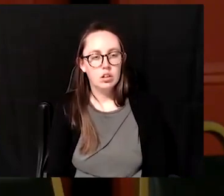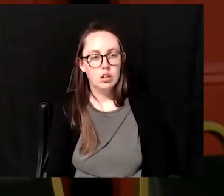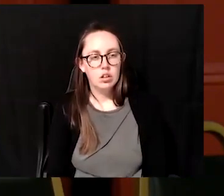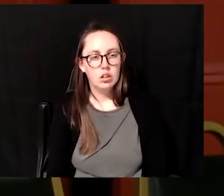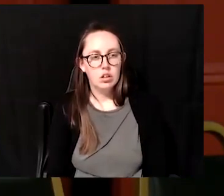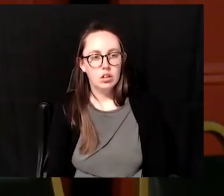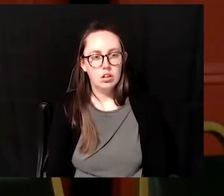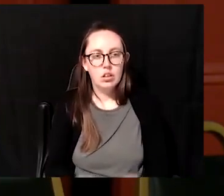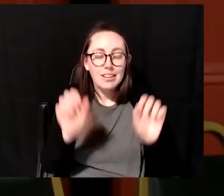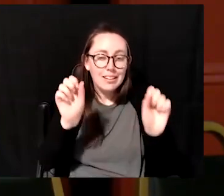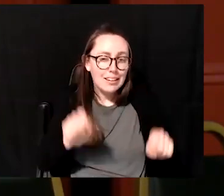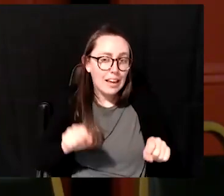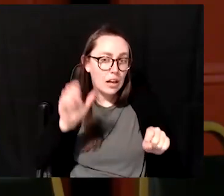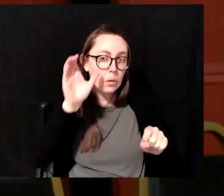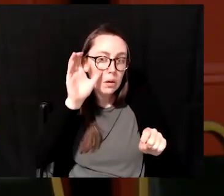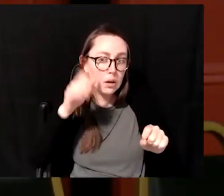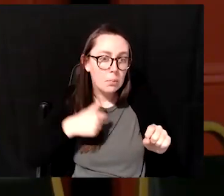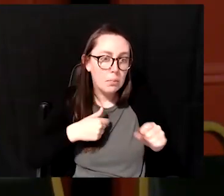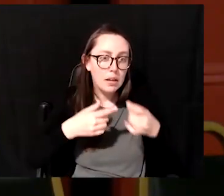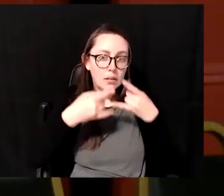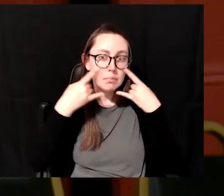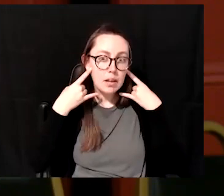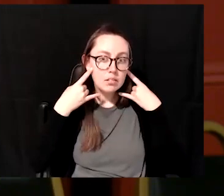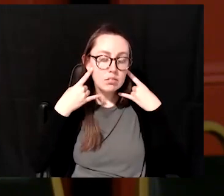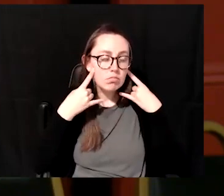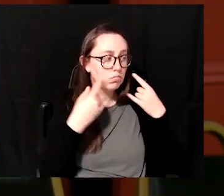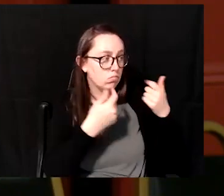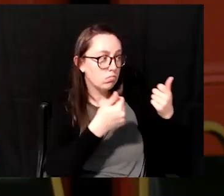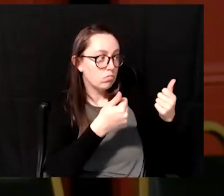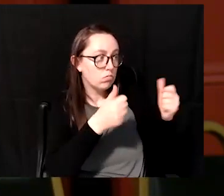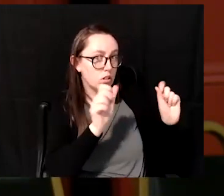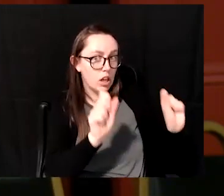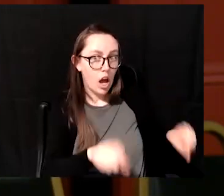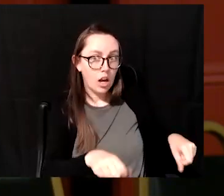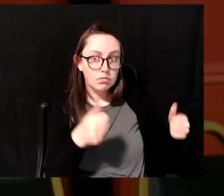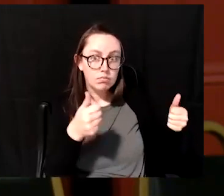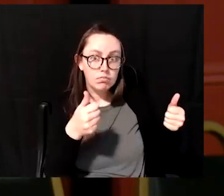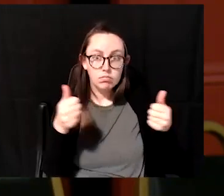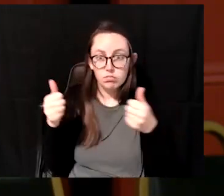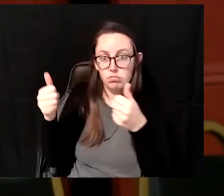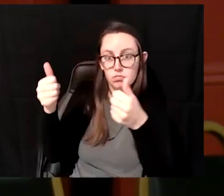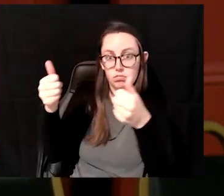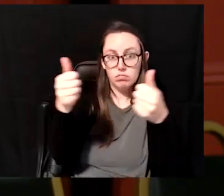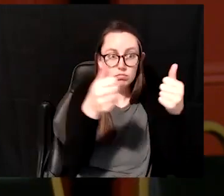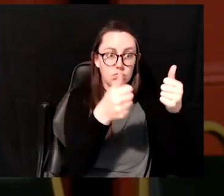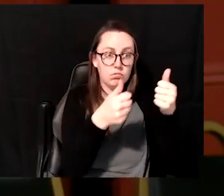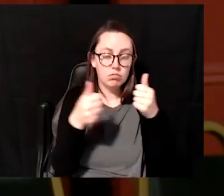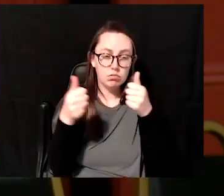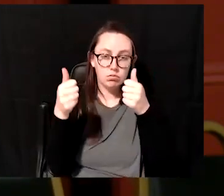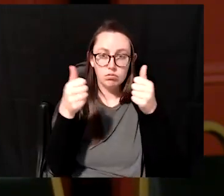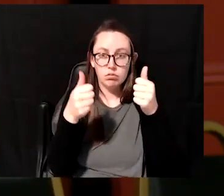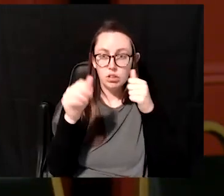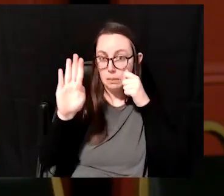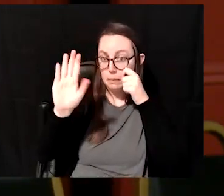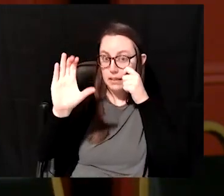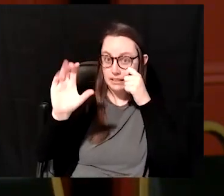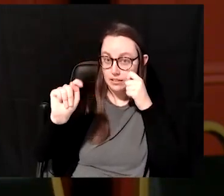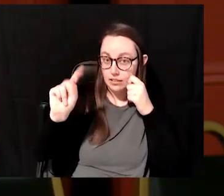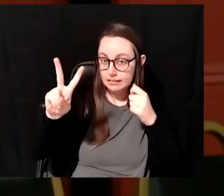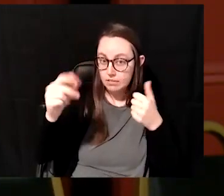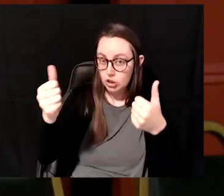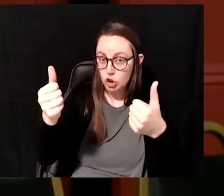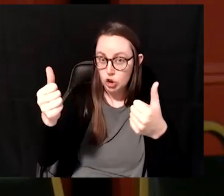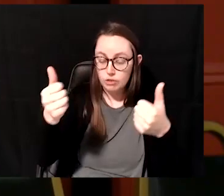can you hear me if I keep a mask on I think I can uh can other folks hear pctv we good